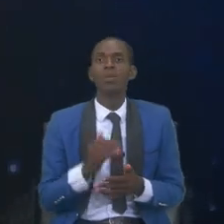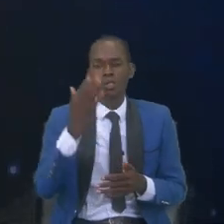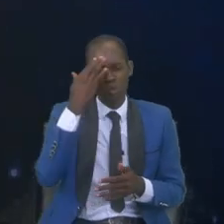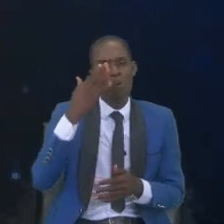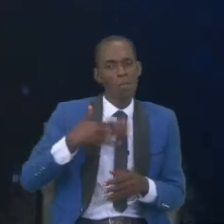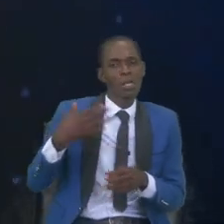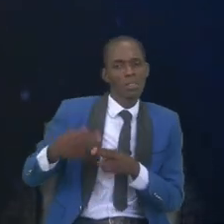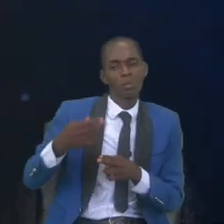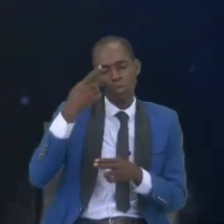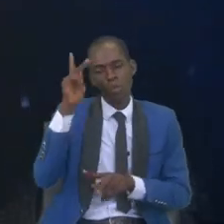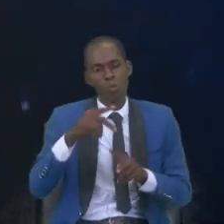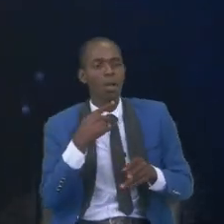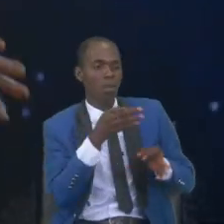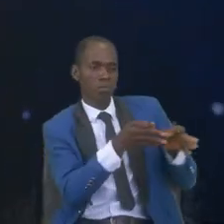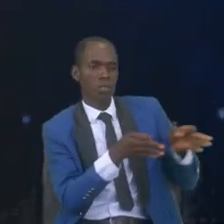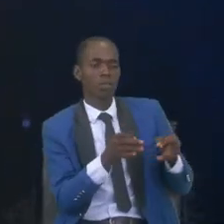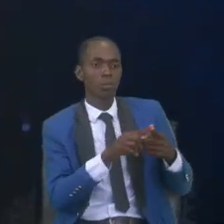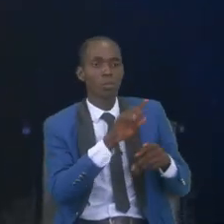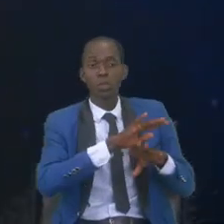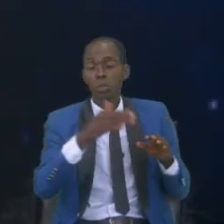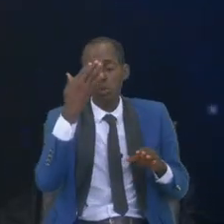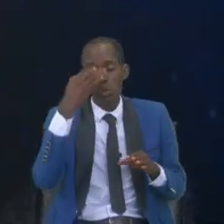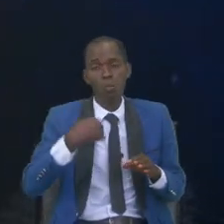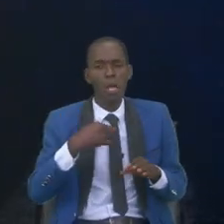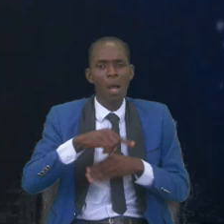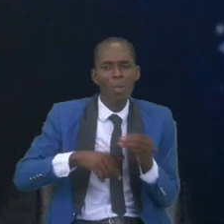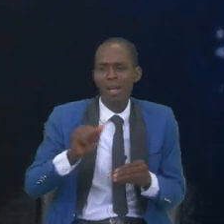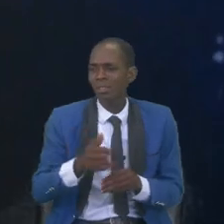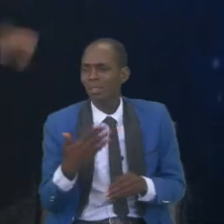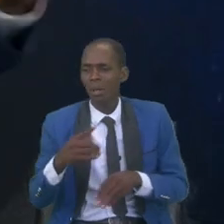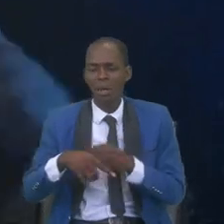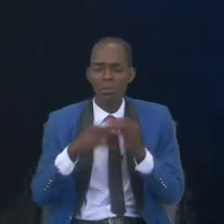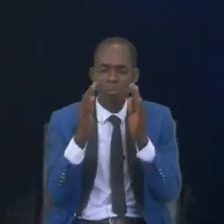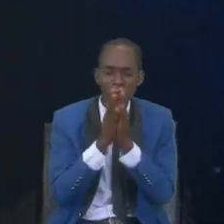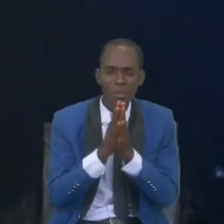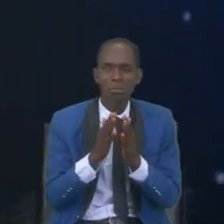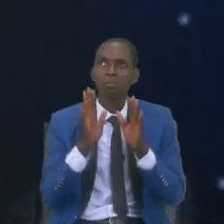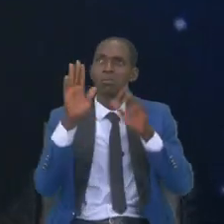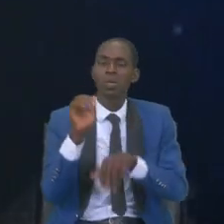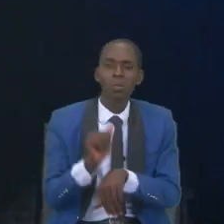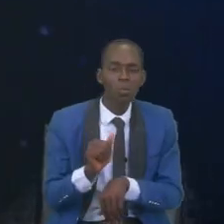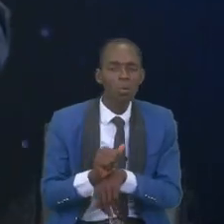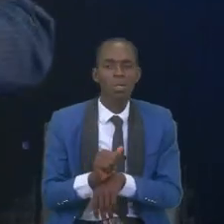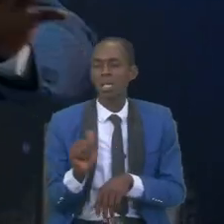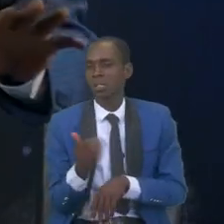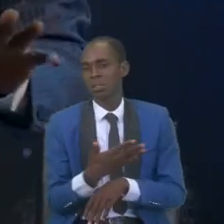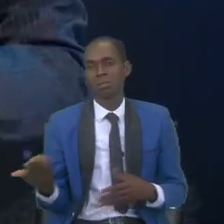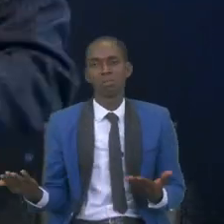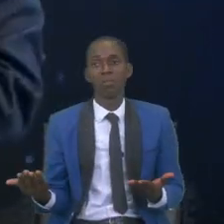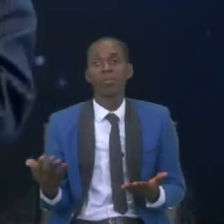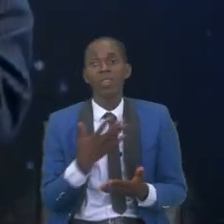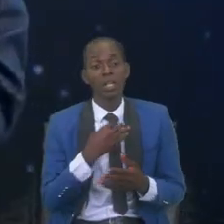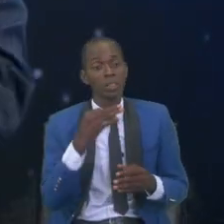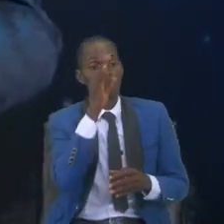they told him, but didn't know anything about me as to praying, as to miracle, as to exploits, and anything. And so he